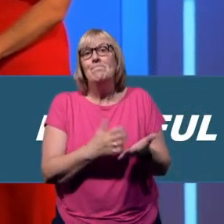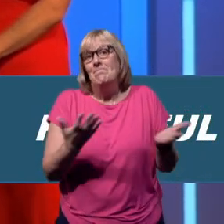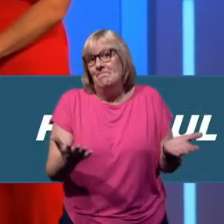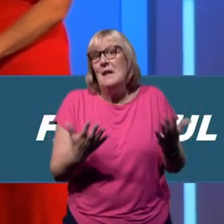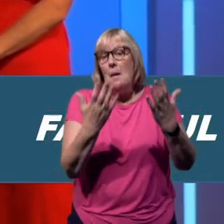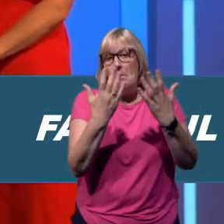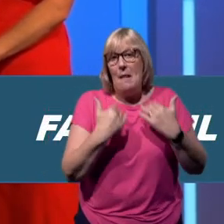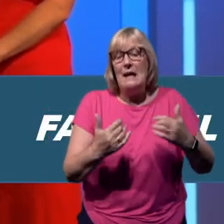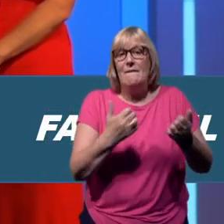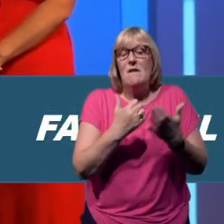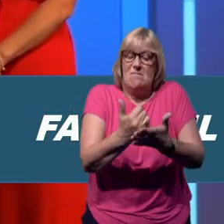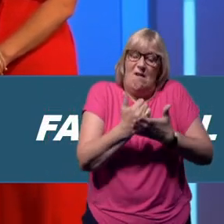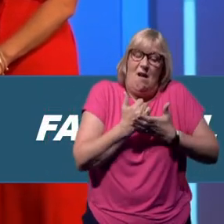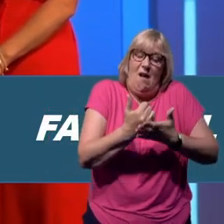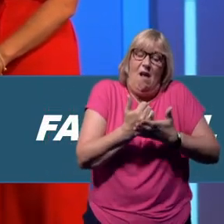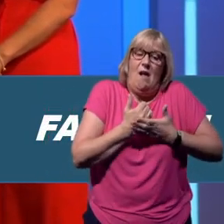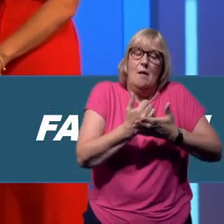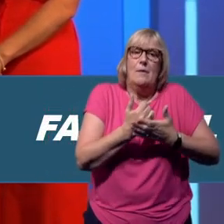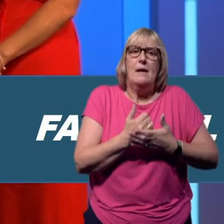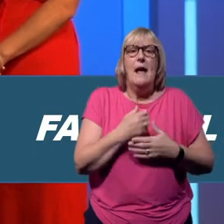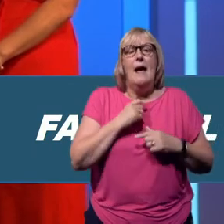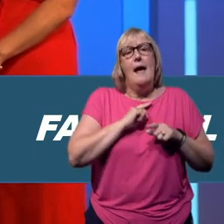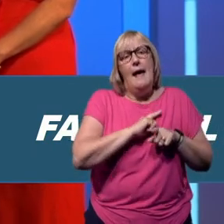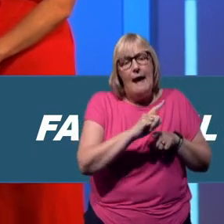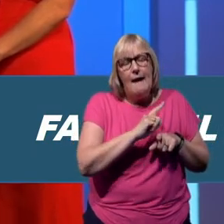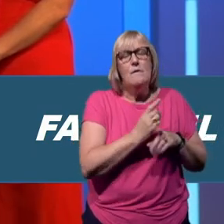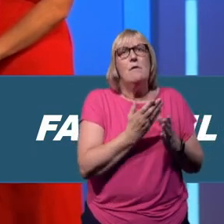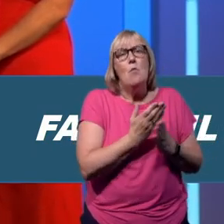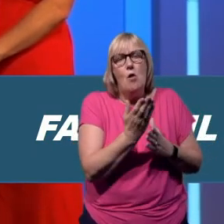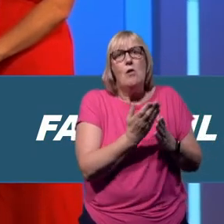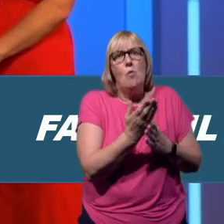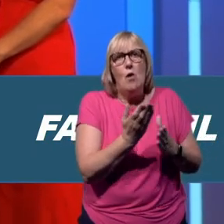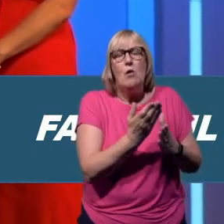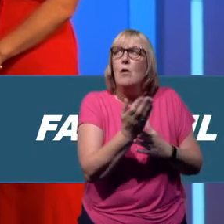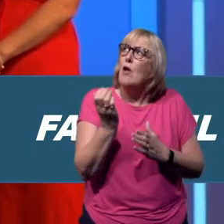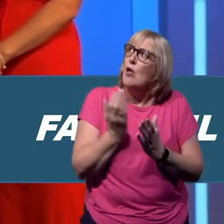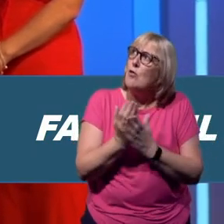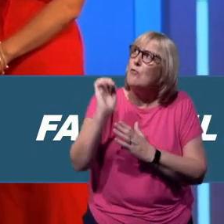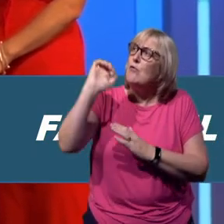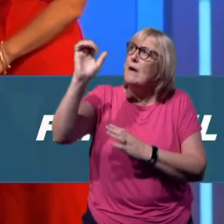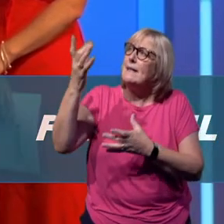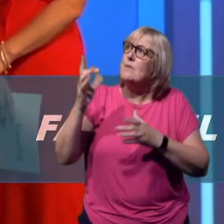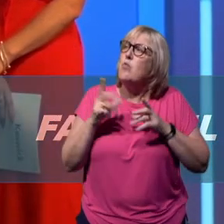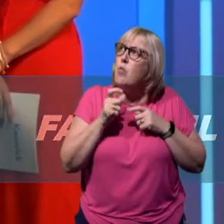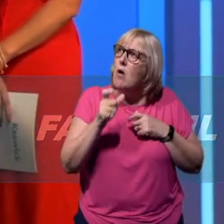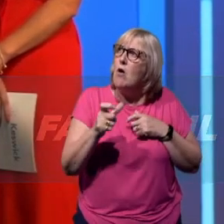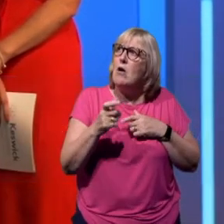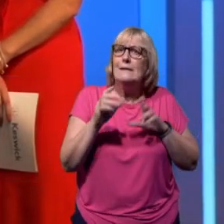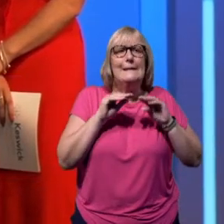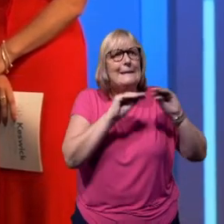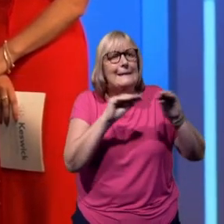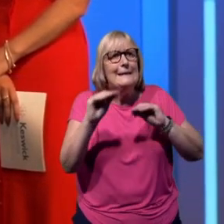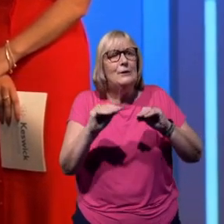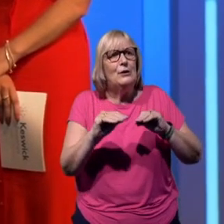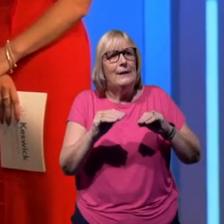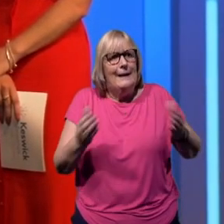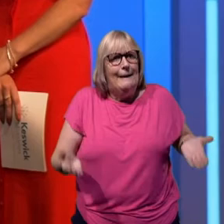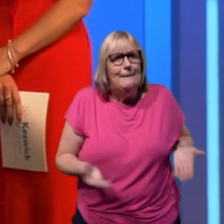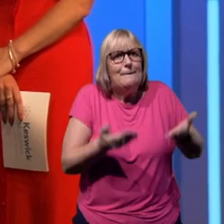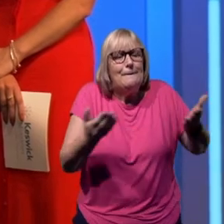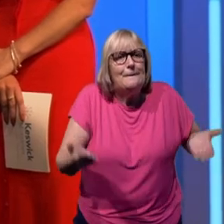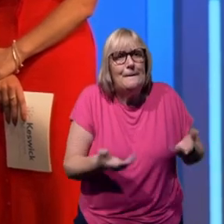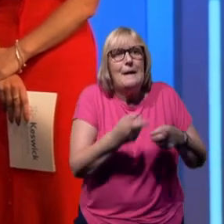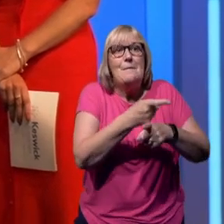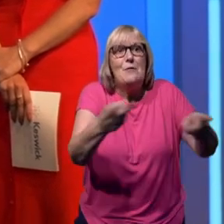and a benefit to me, just to week, working through God's word and making it alive and compelling to people. Obviously, it is